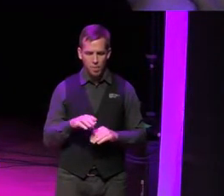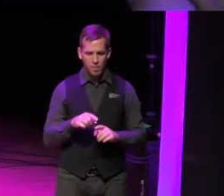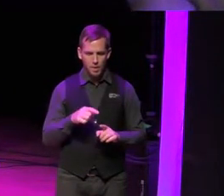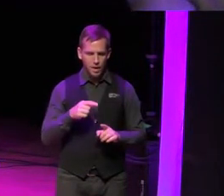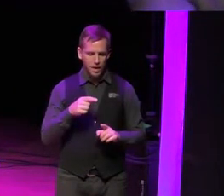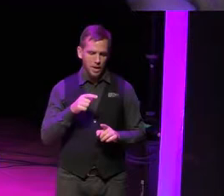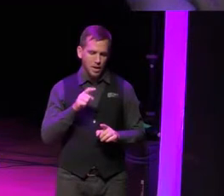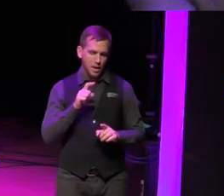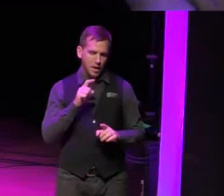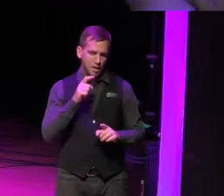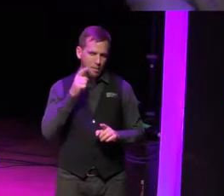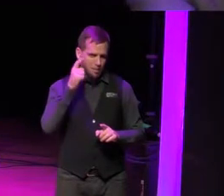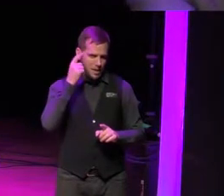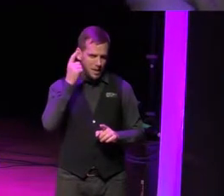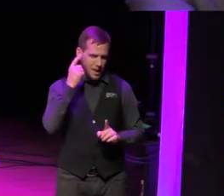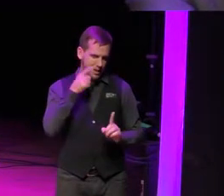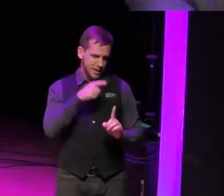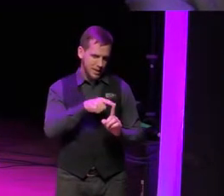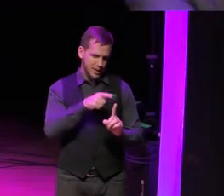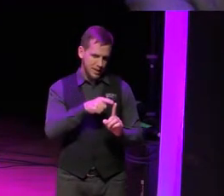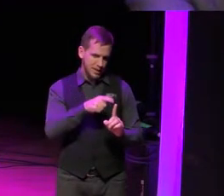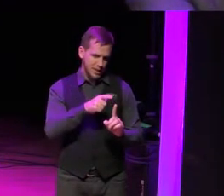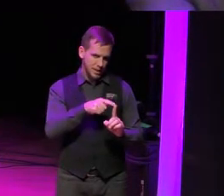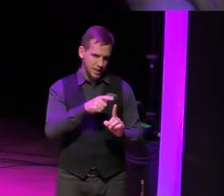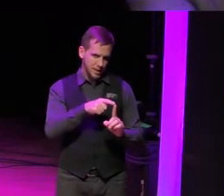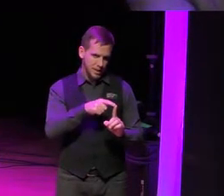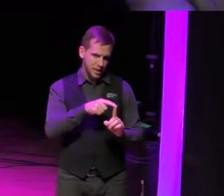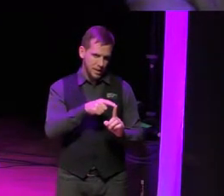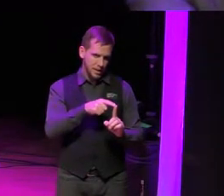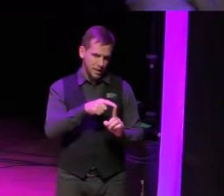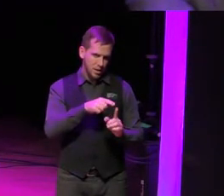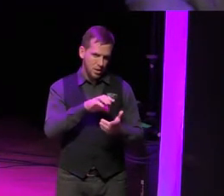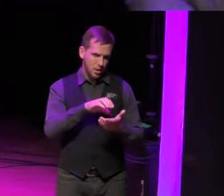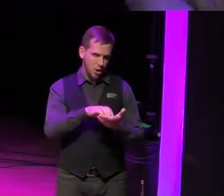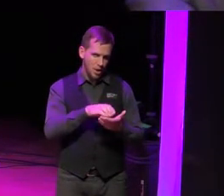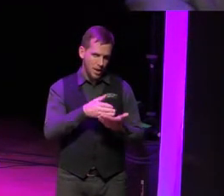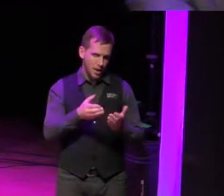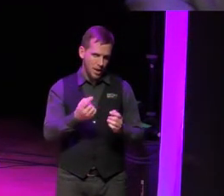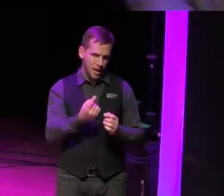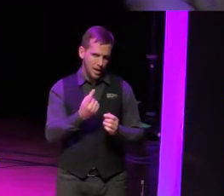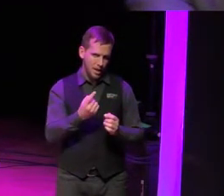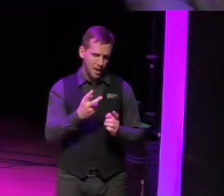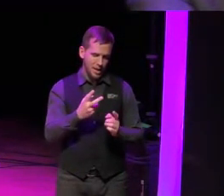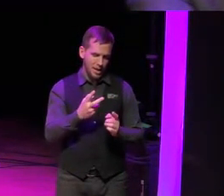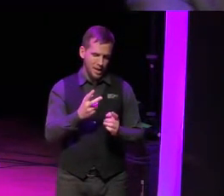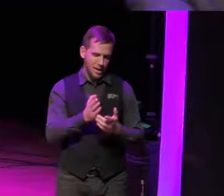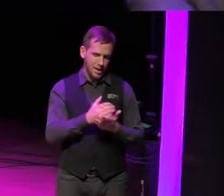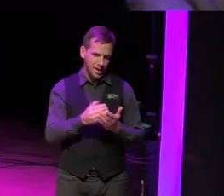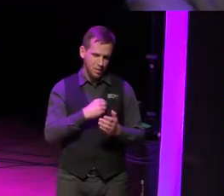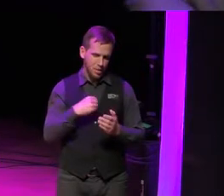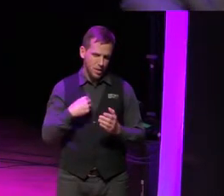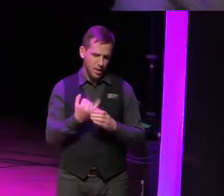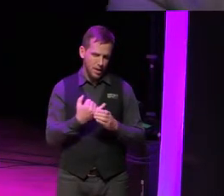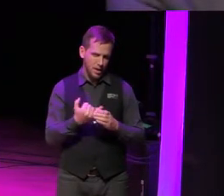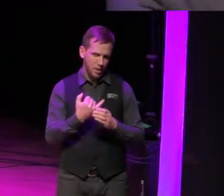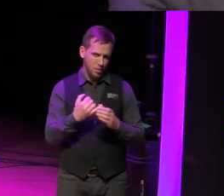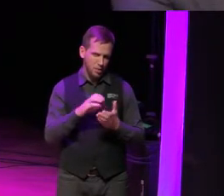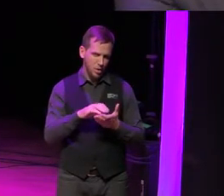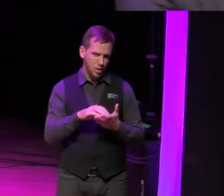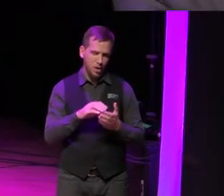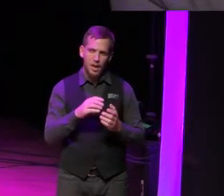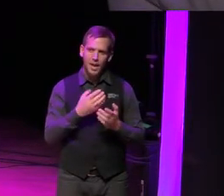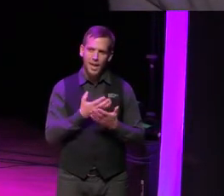that the state is no longer operating, or elements of the states are no longer operating